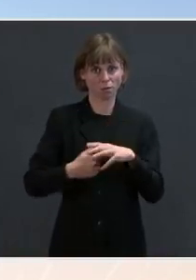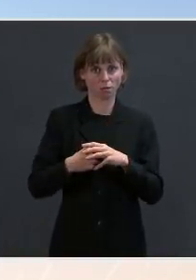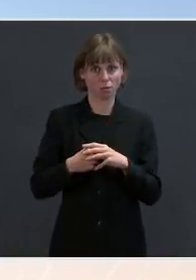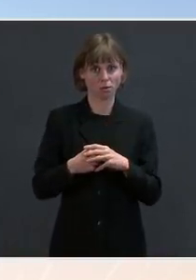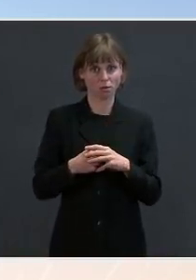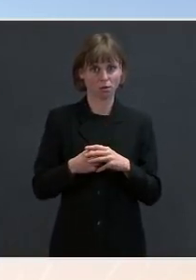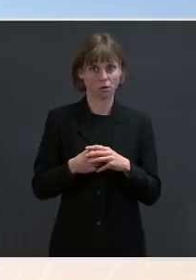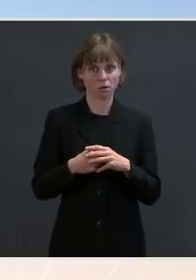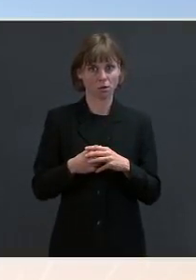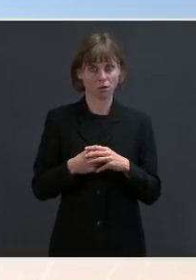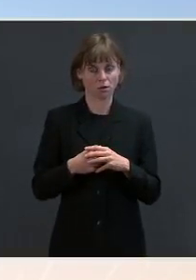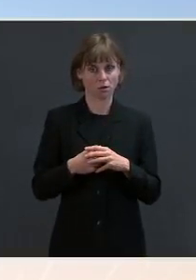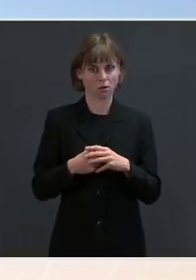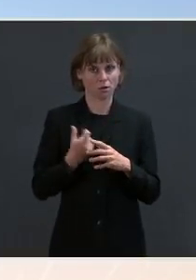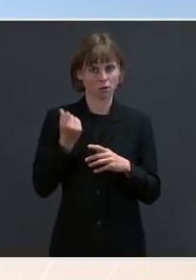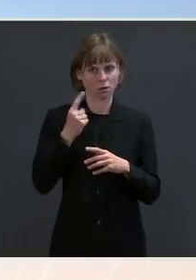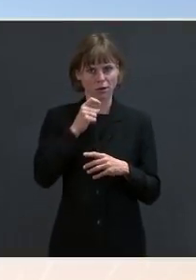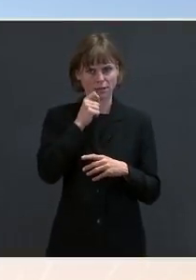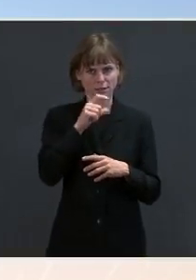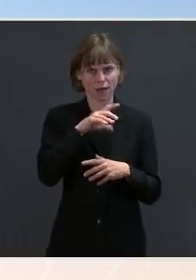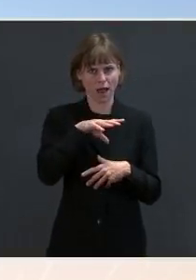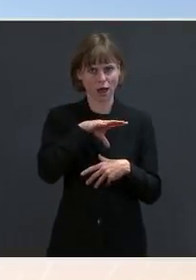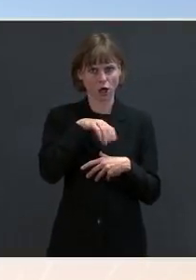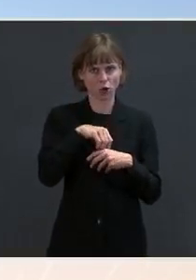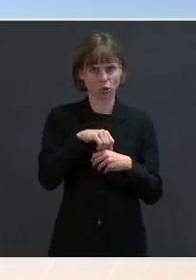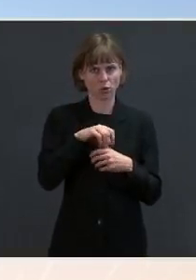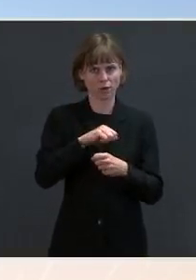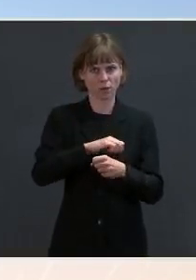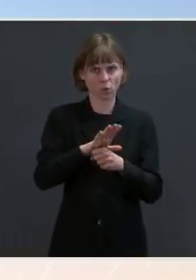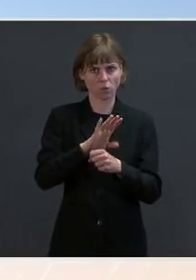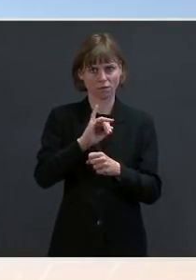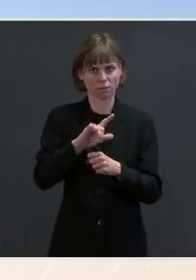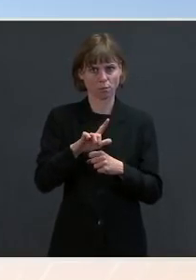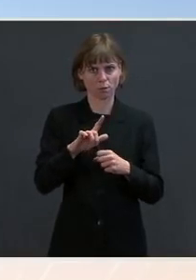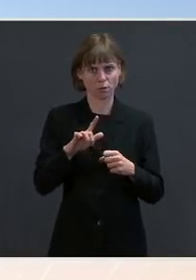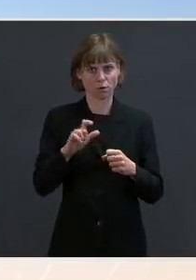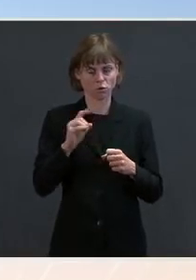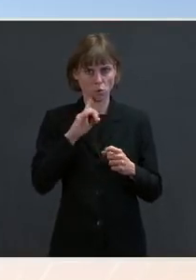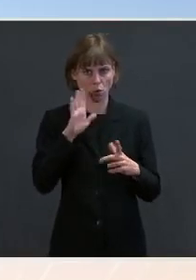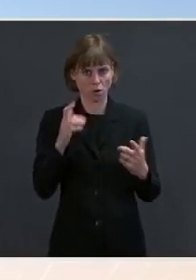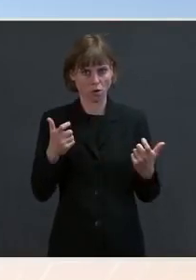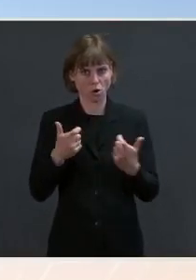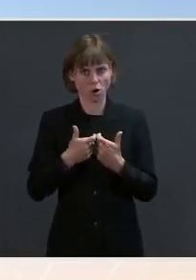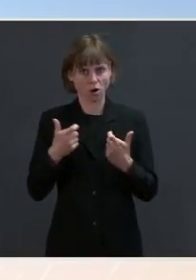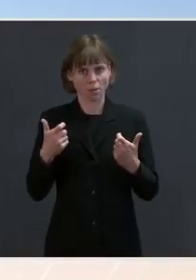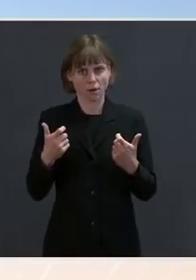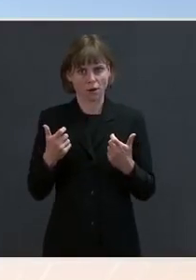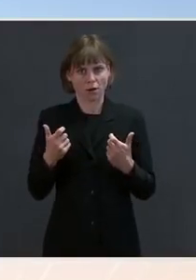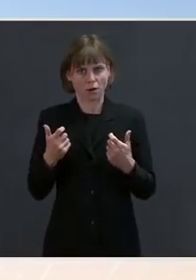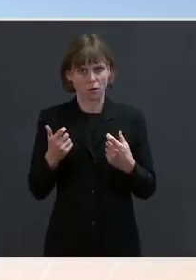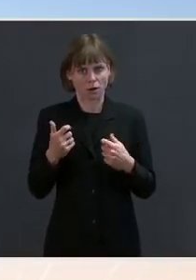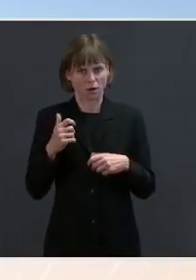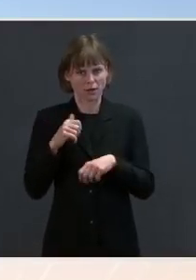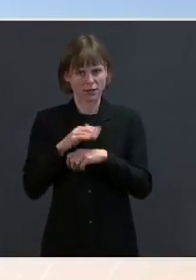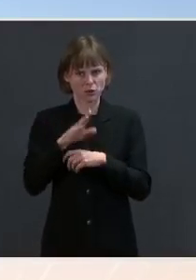Since another extension is not included in the COVID bill, a lot of activists are urging him to issue another